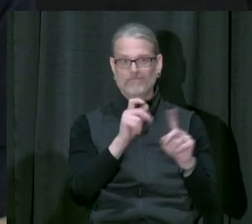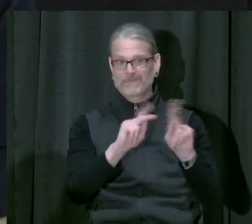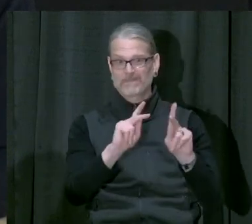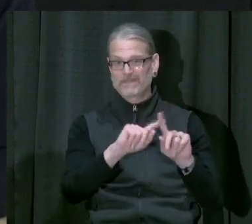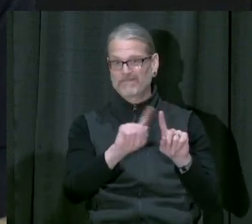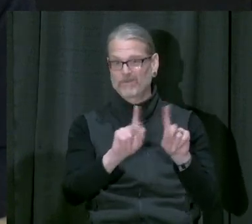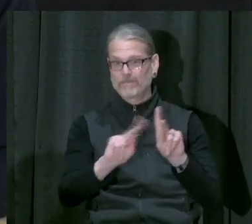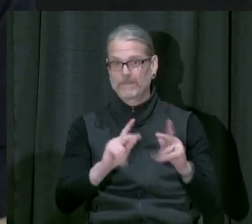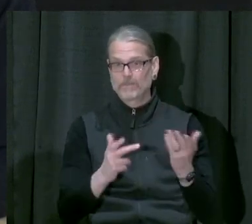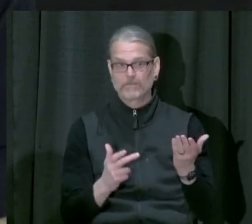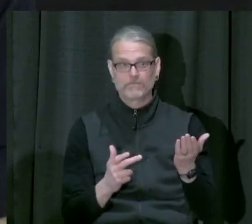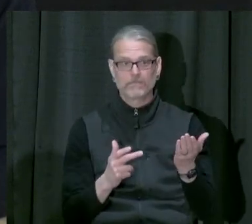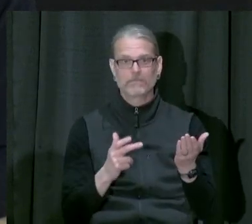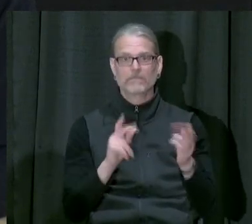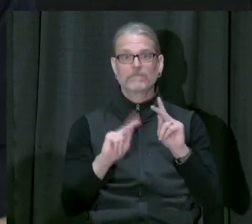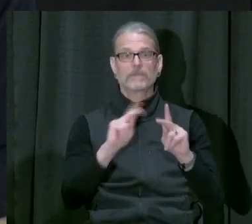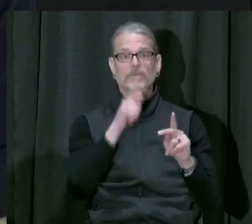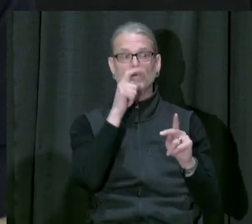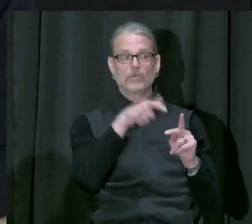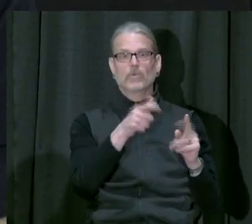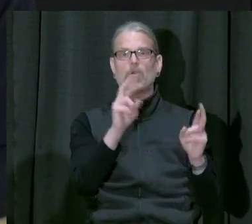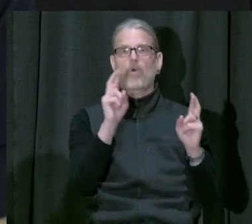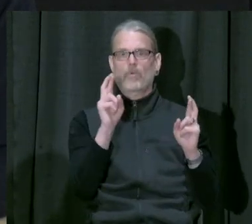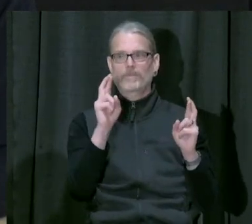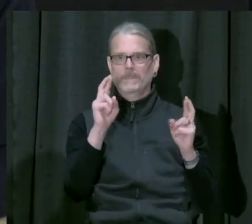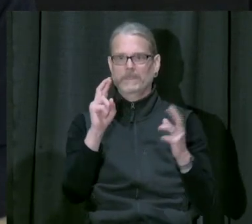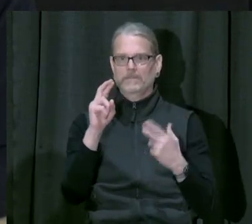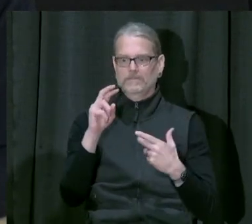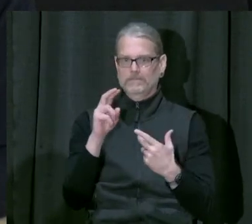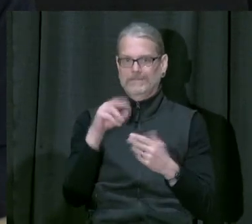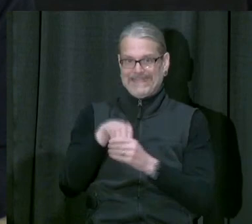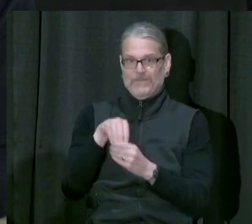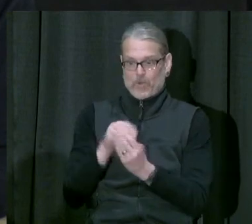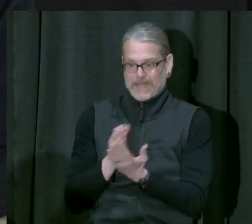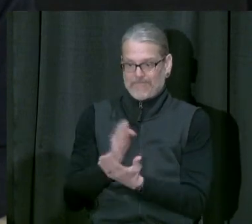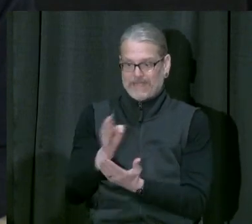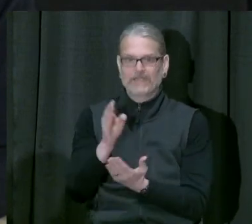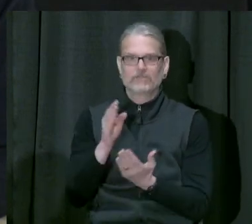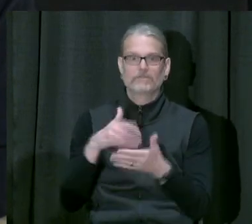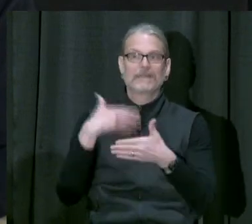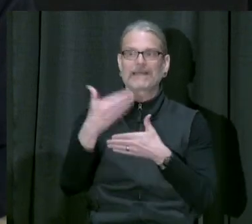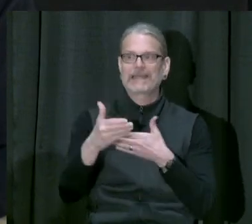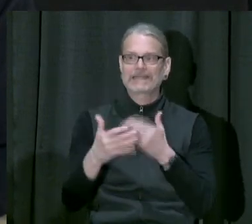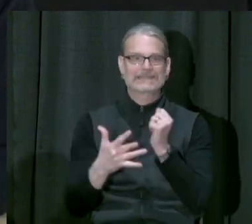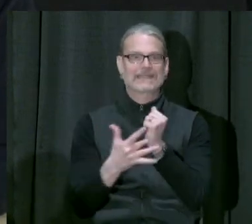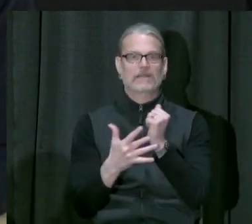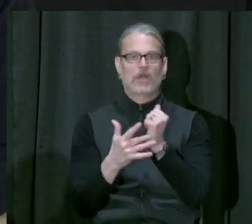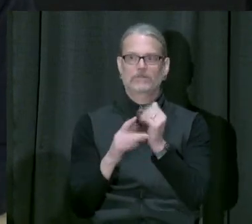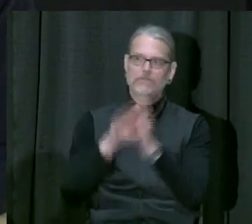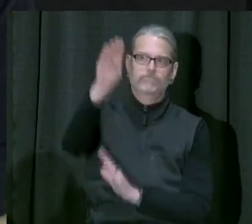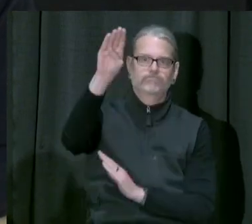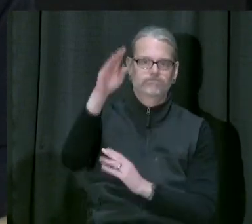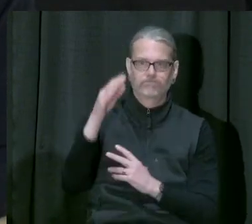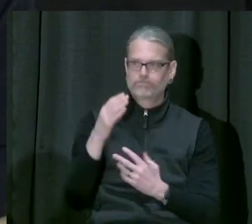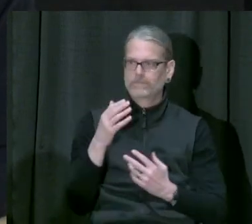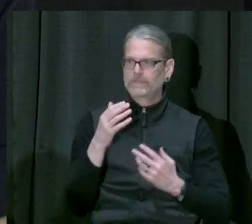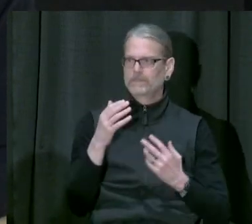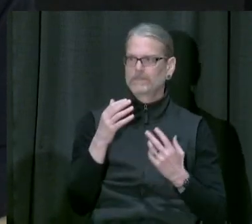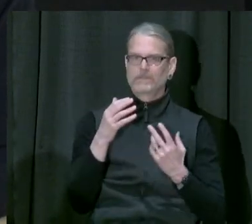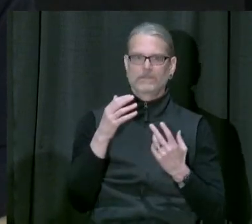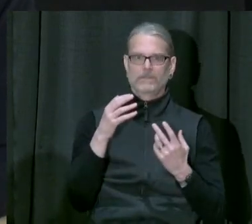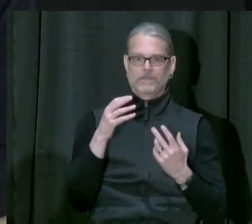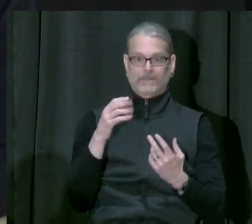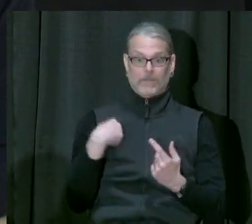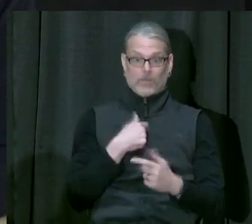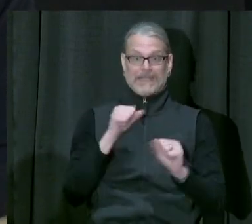was really hoping this would be the next technology. We can get you to the building, now what happens when you